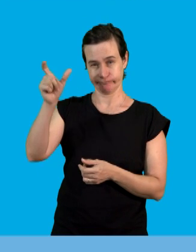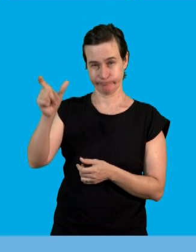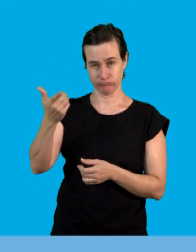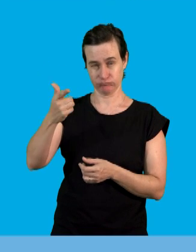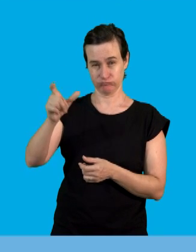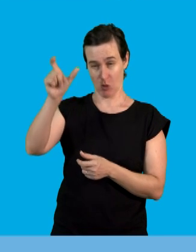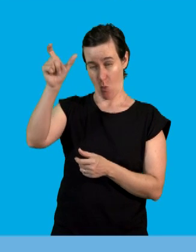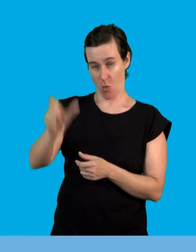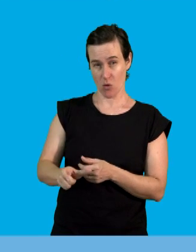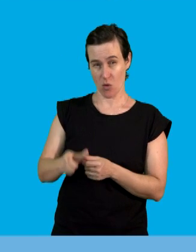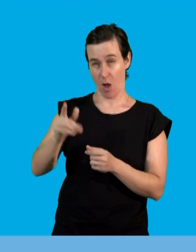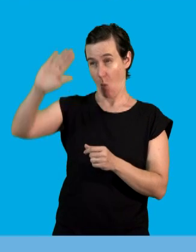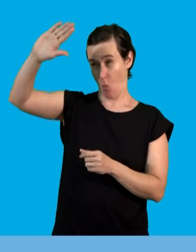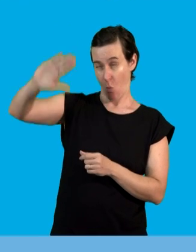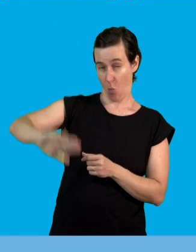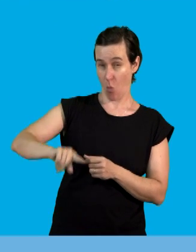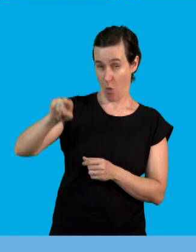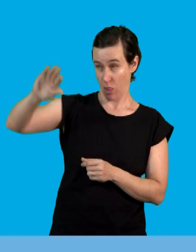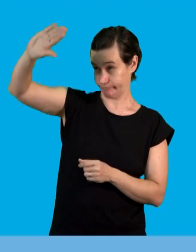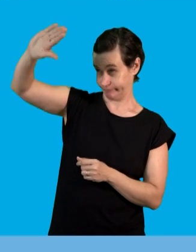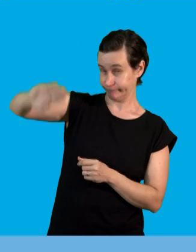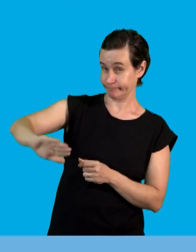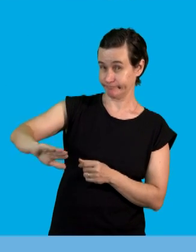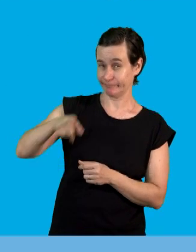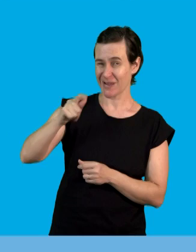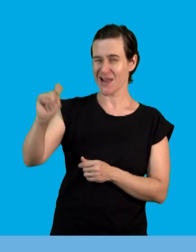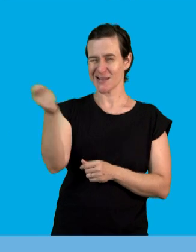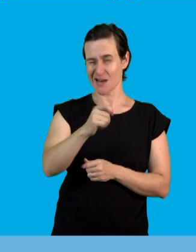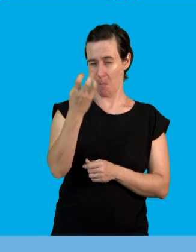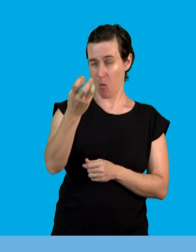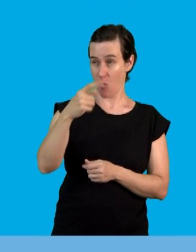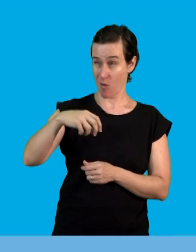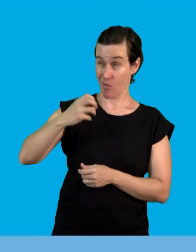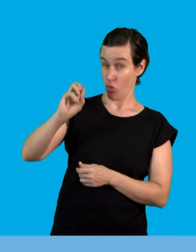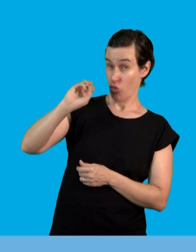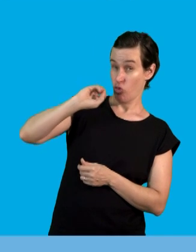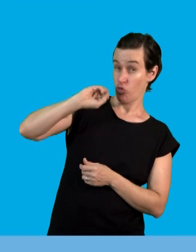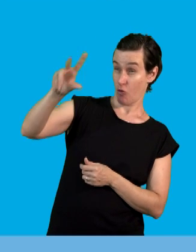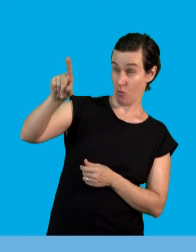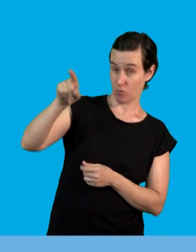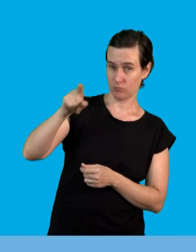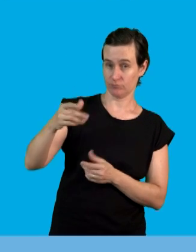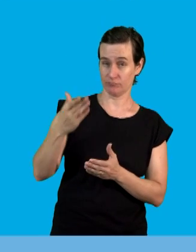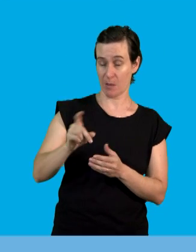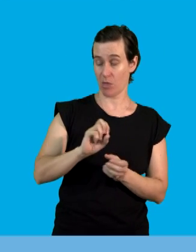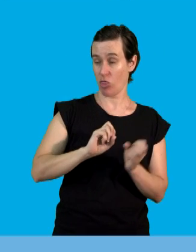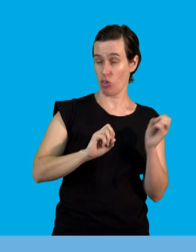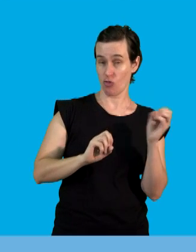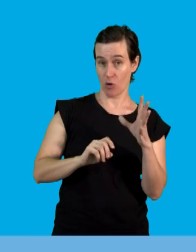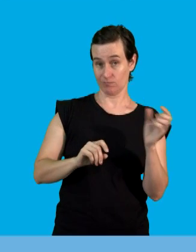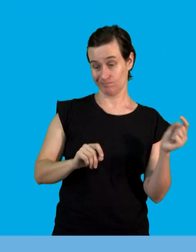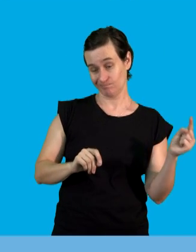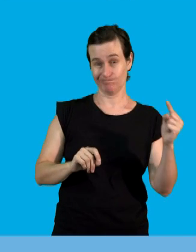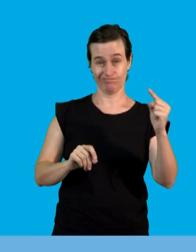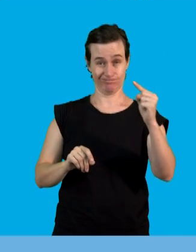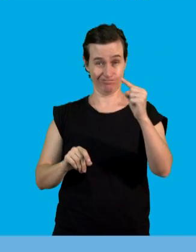wall, the wall is going to apply a force onto the tennis ball. So the tennis ball was going to the right, and then the